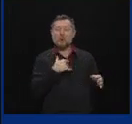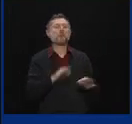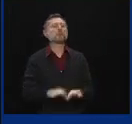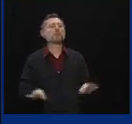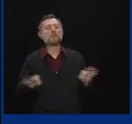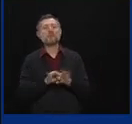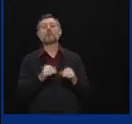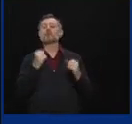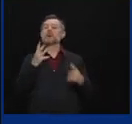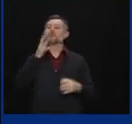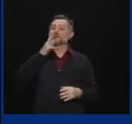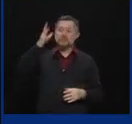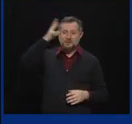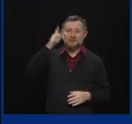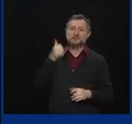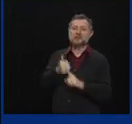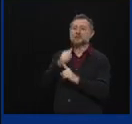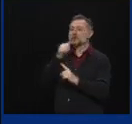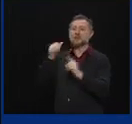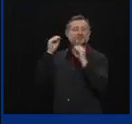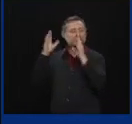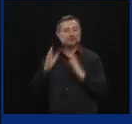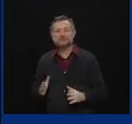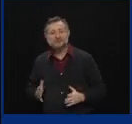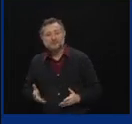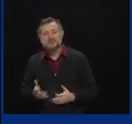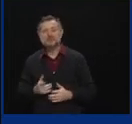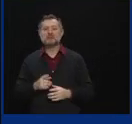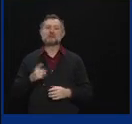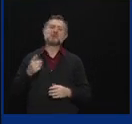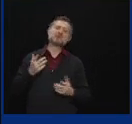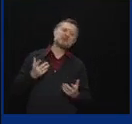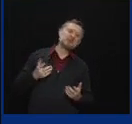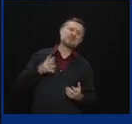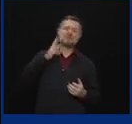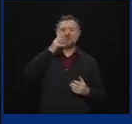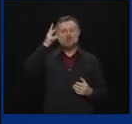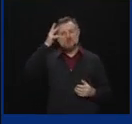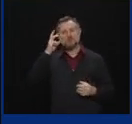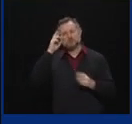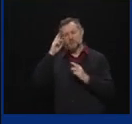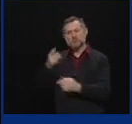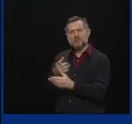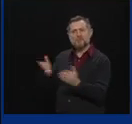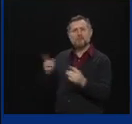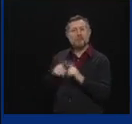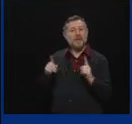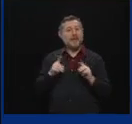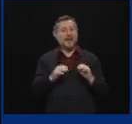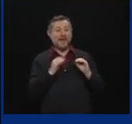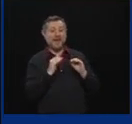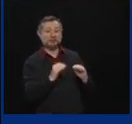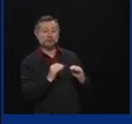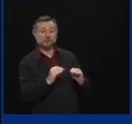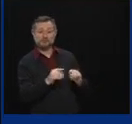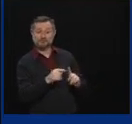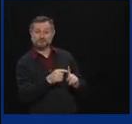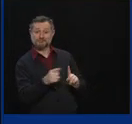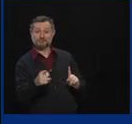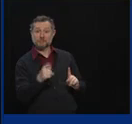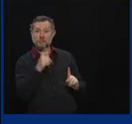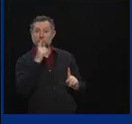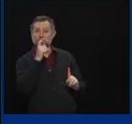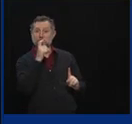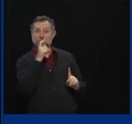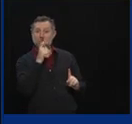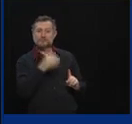aren't educators. And it's no disrespect, but let's leave the education to those